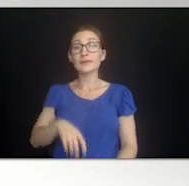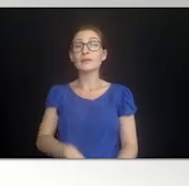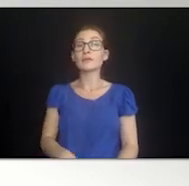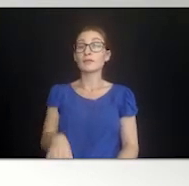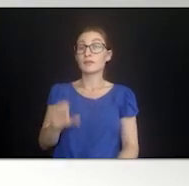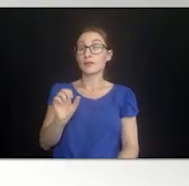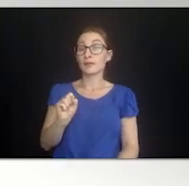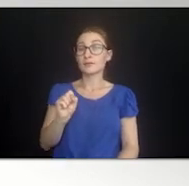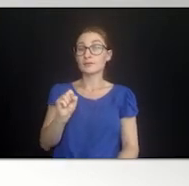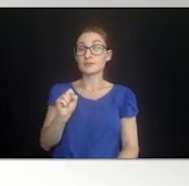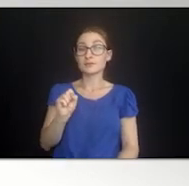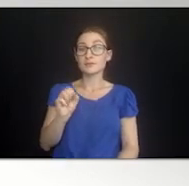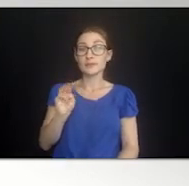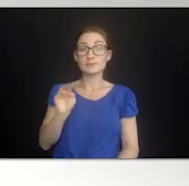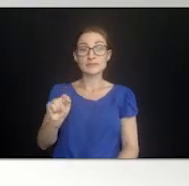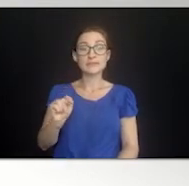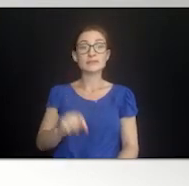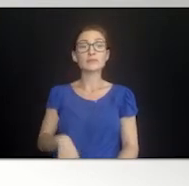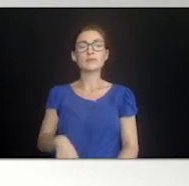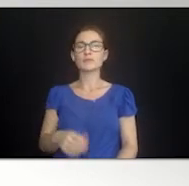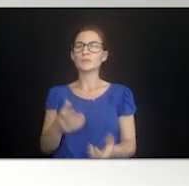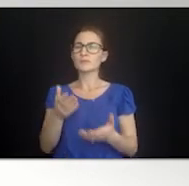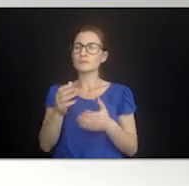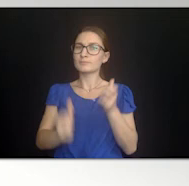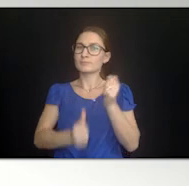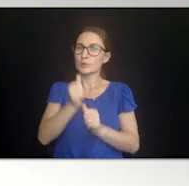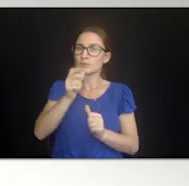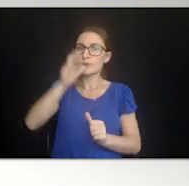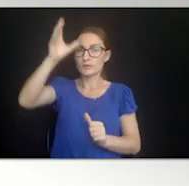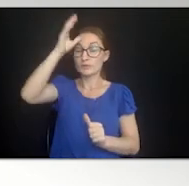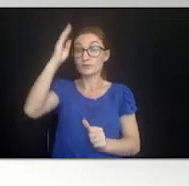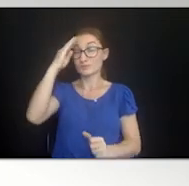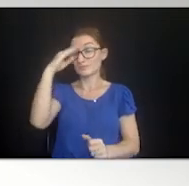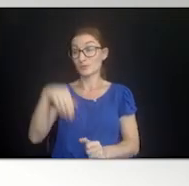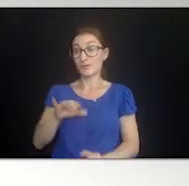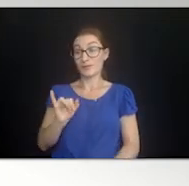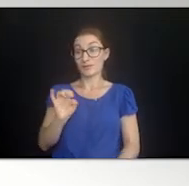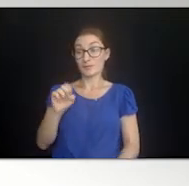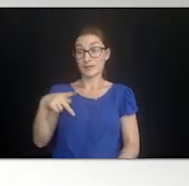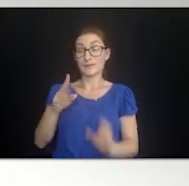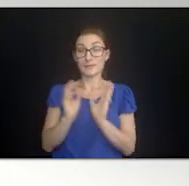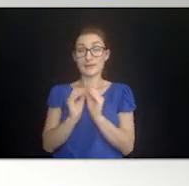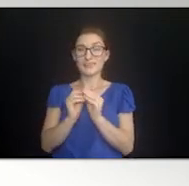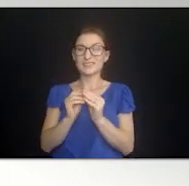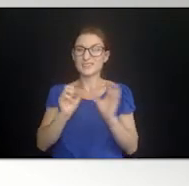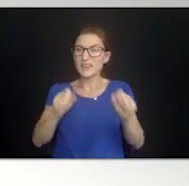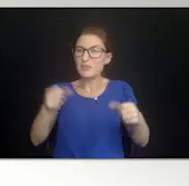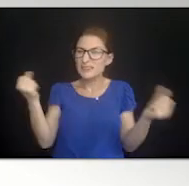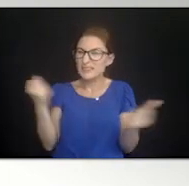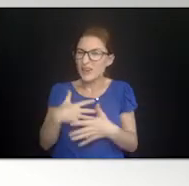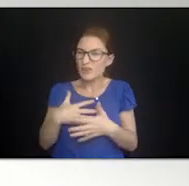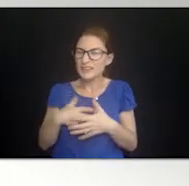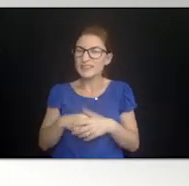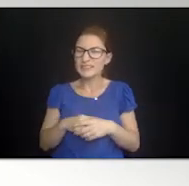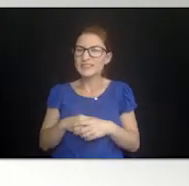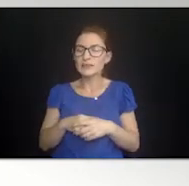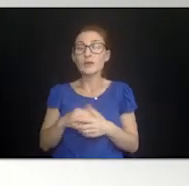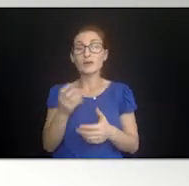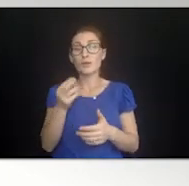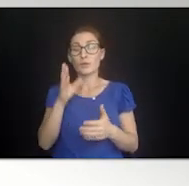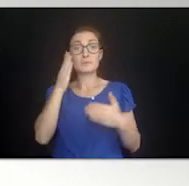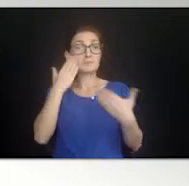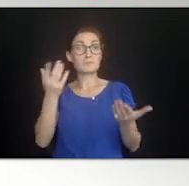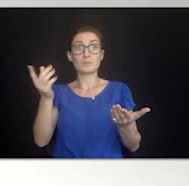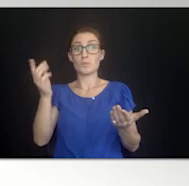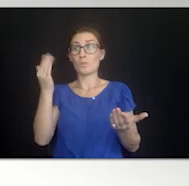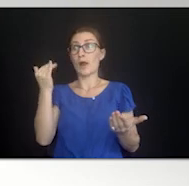IEP, SNT. I think every parent here knows how scary it can be sometimes to go in an IEP meeting or doesn't